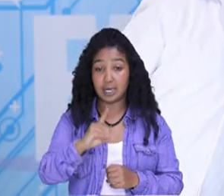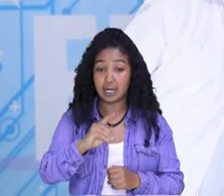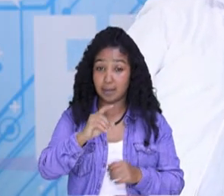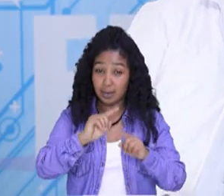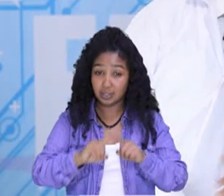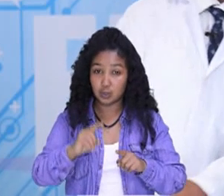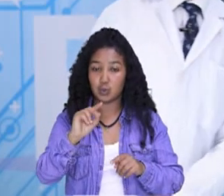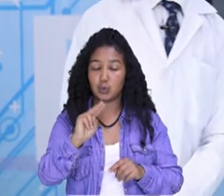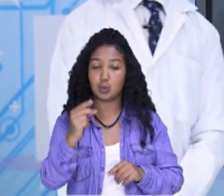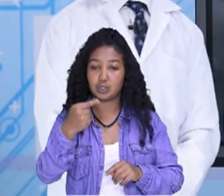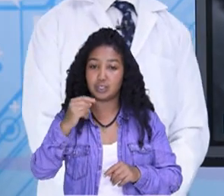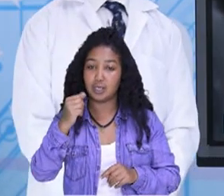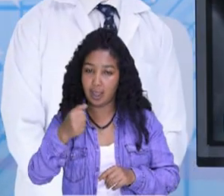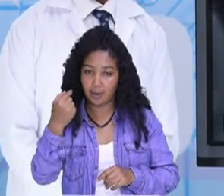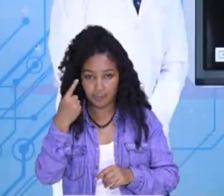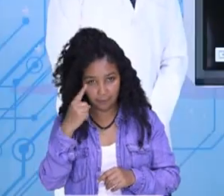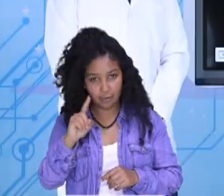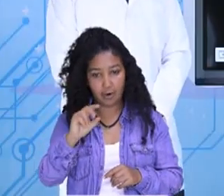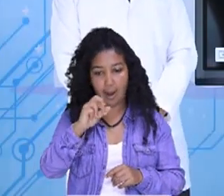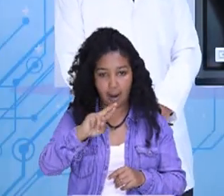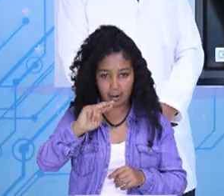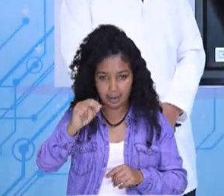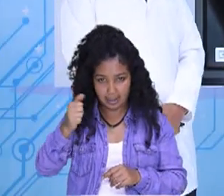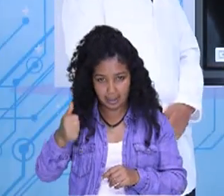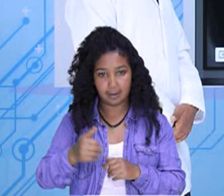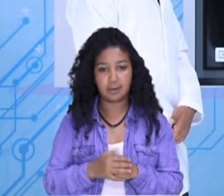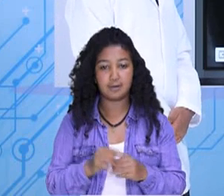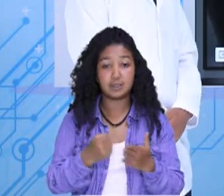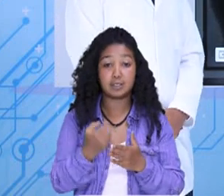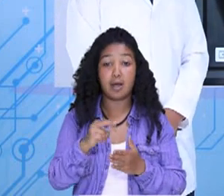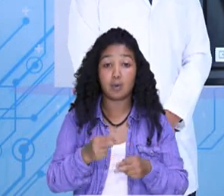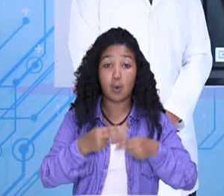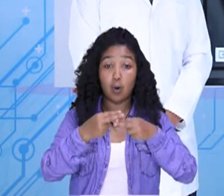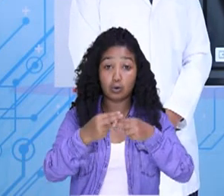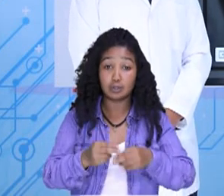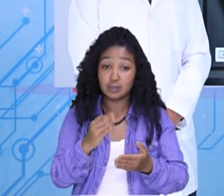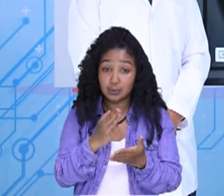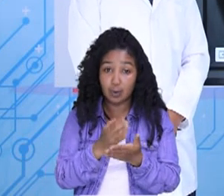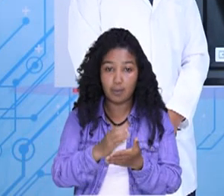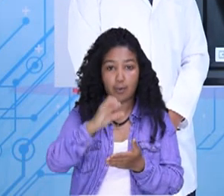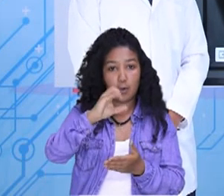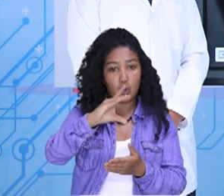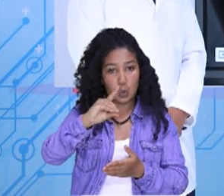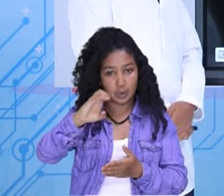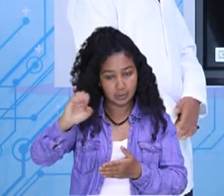but UGA for RNA. These are called stop codes.